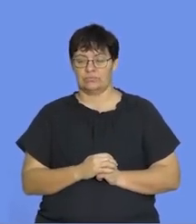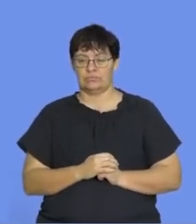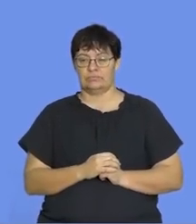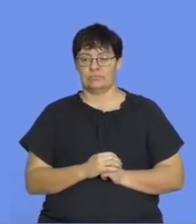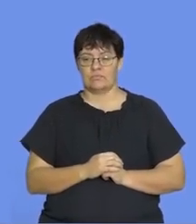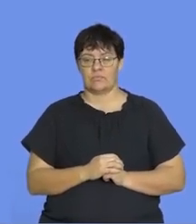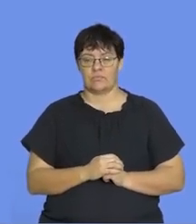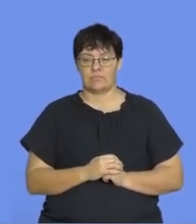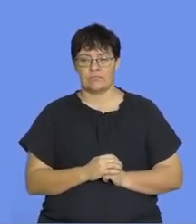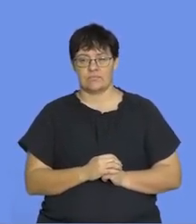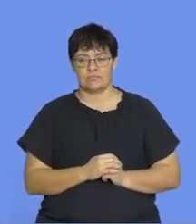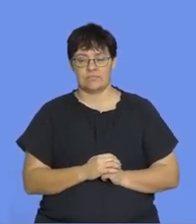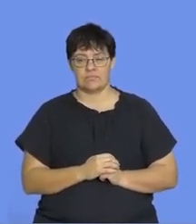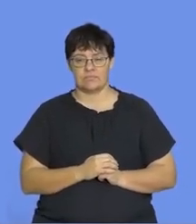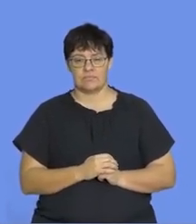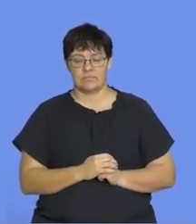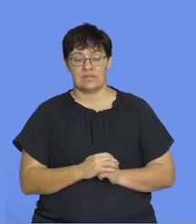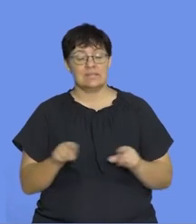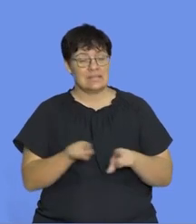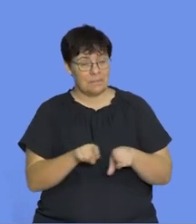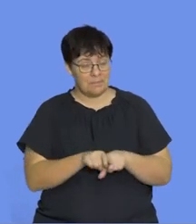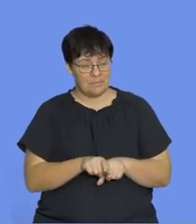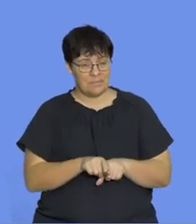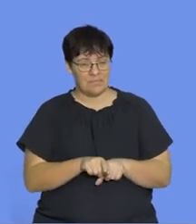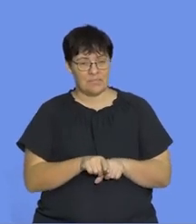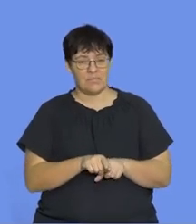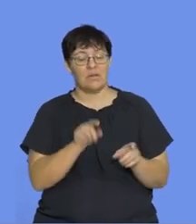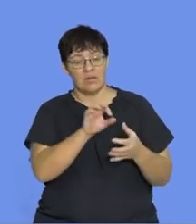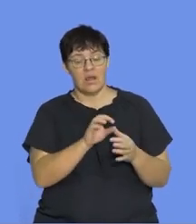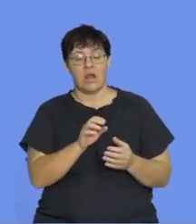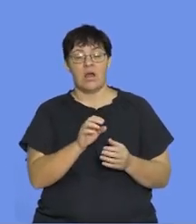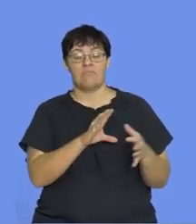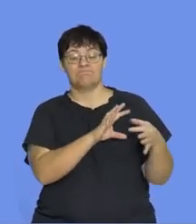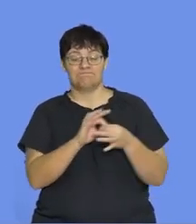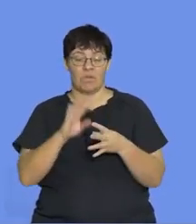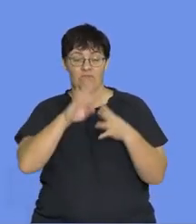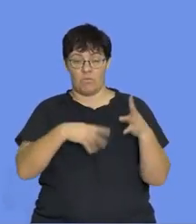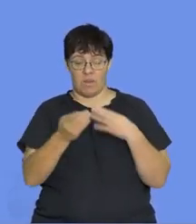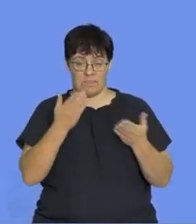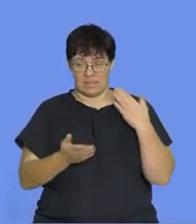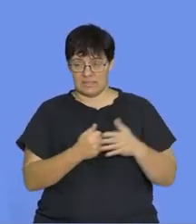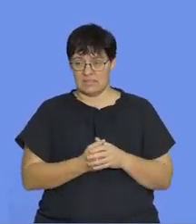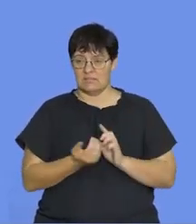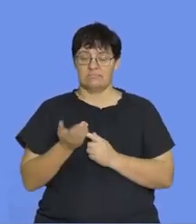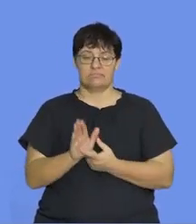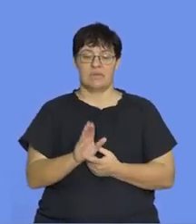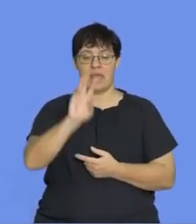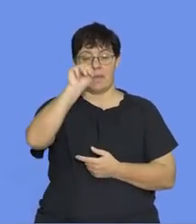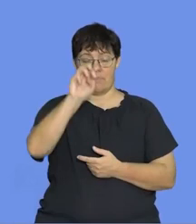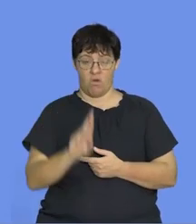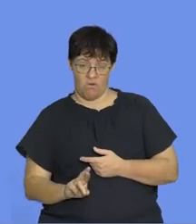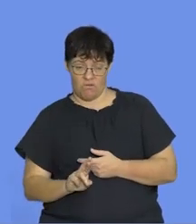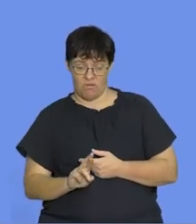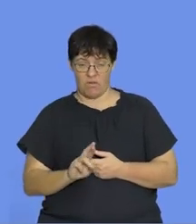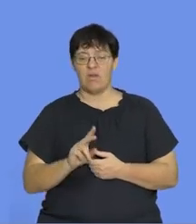And then we also understand that the relative formula mass, which is, this is the symbol of relative molecular mass of